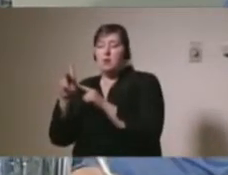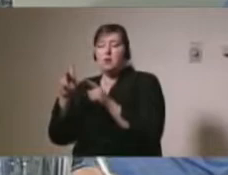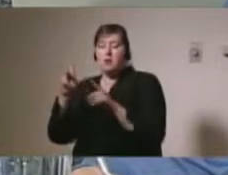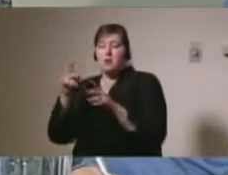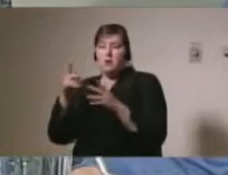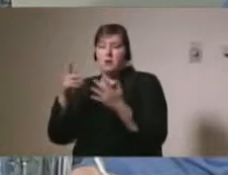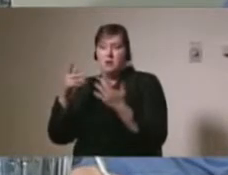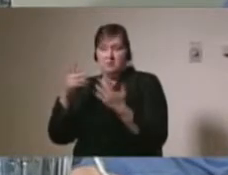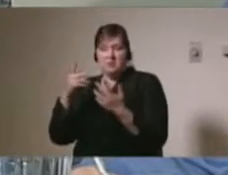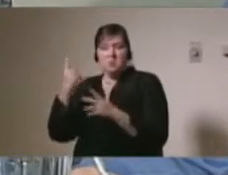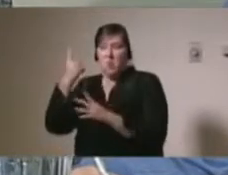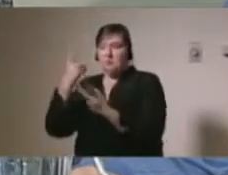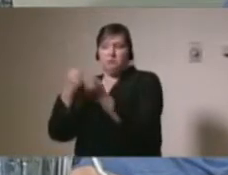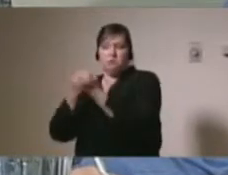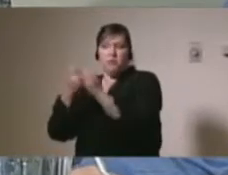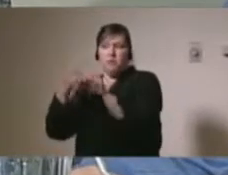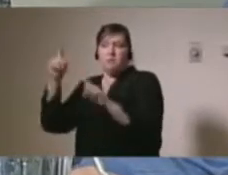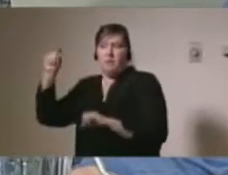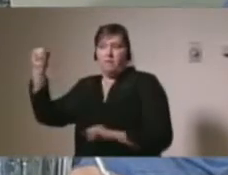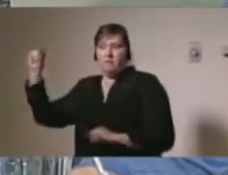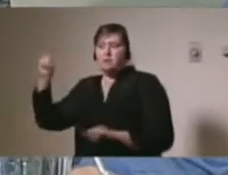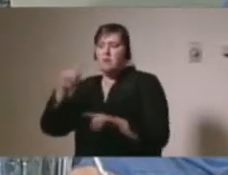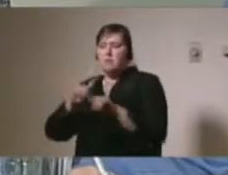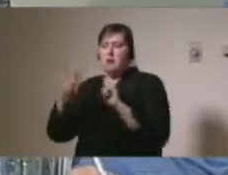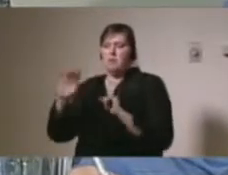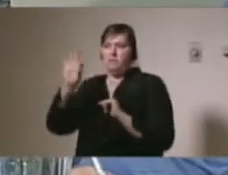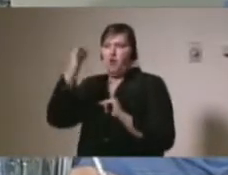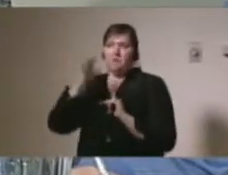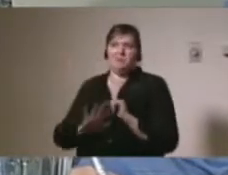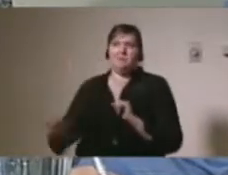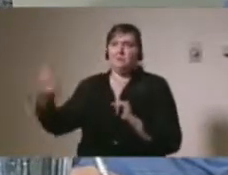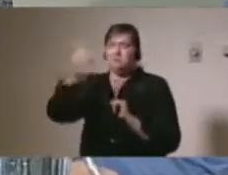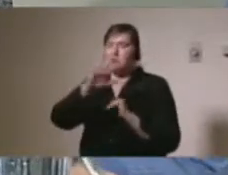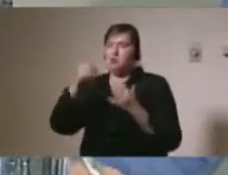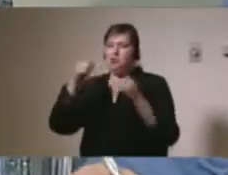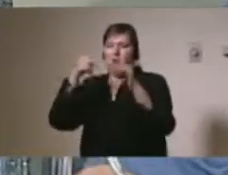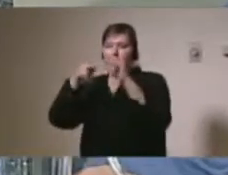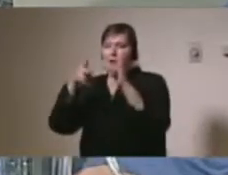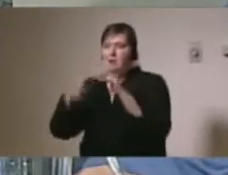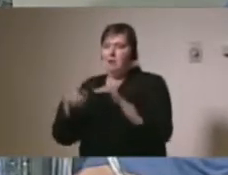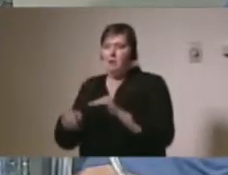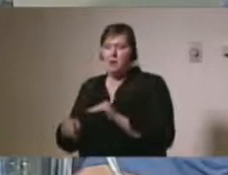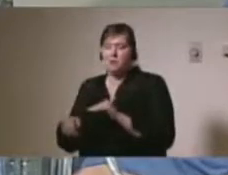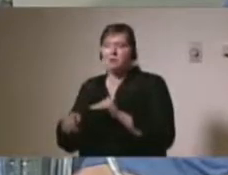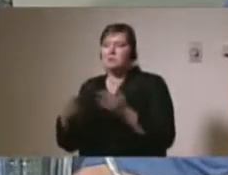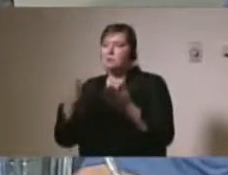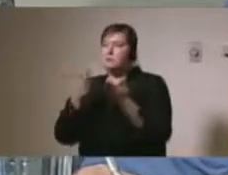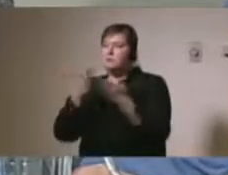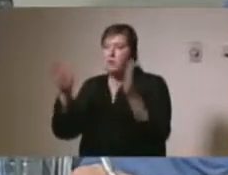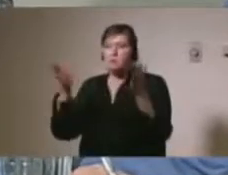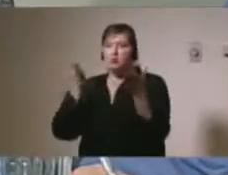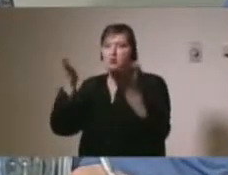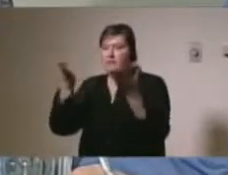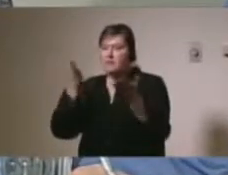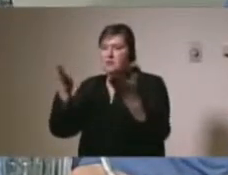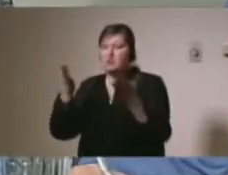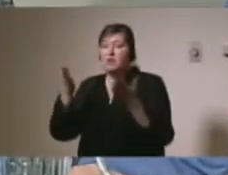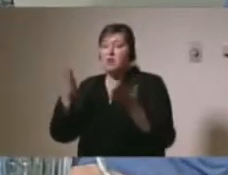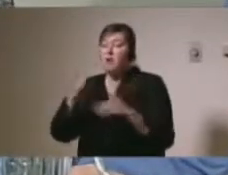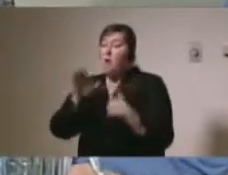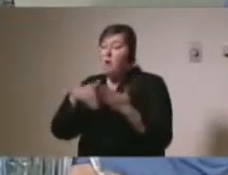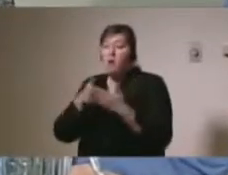levels, all public services and universal services that we have to provide French